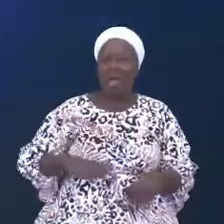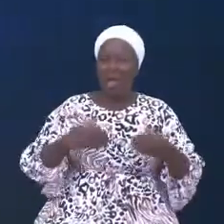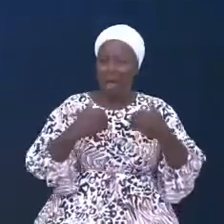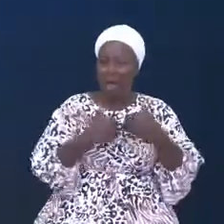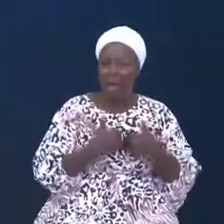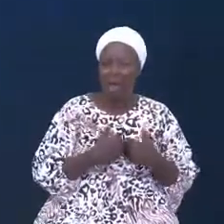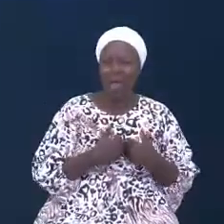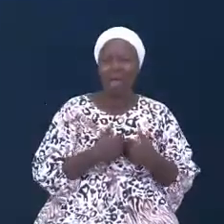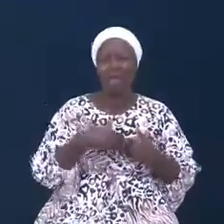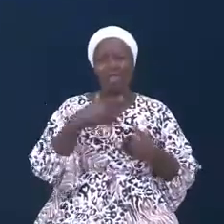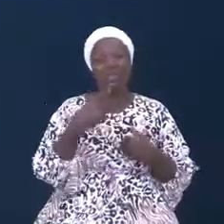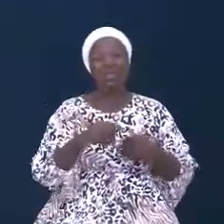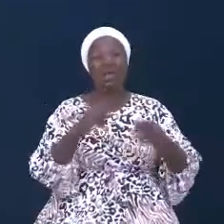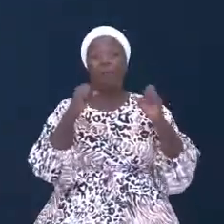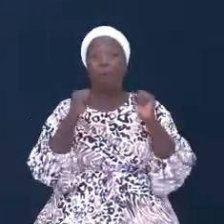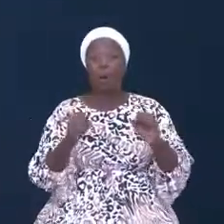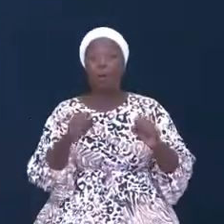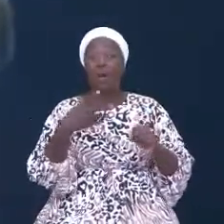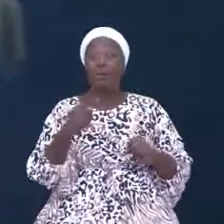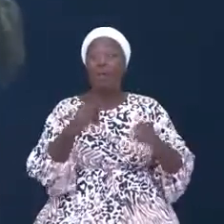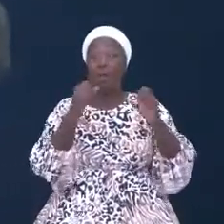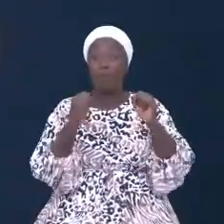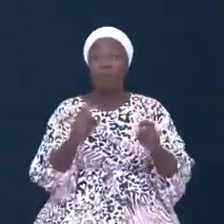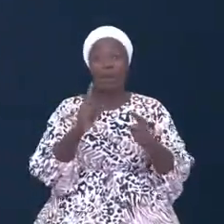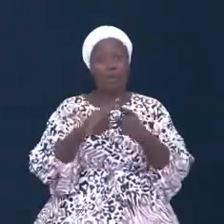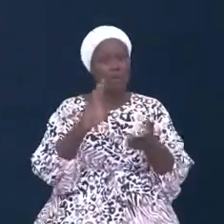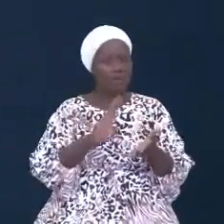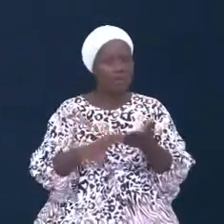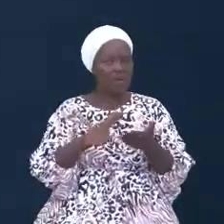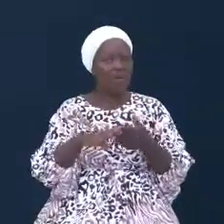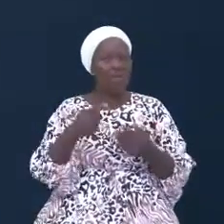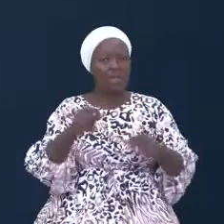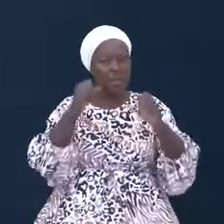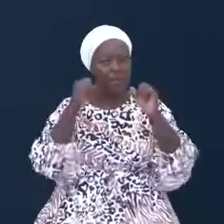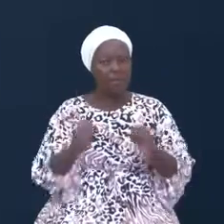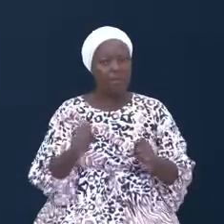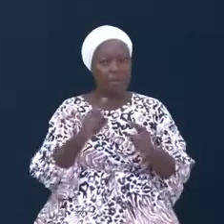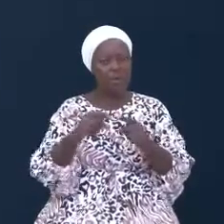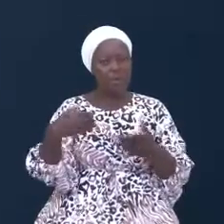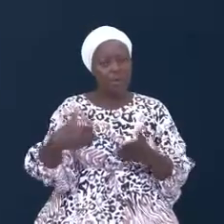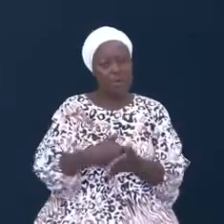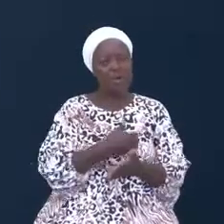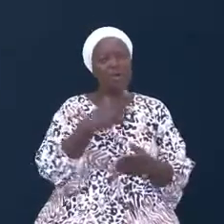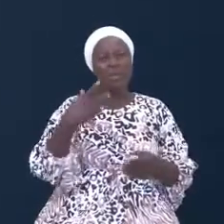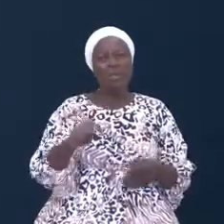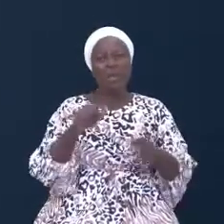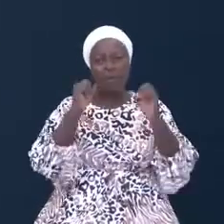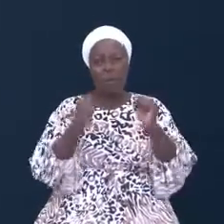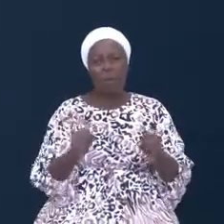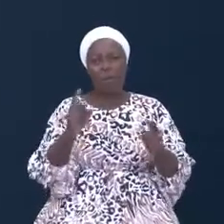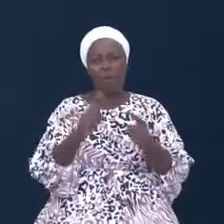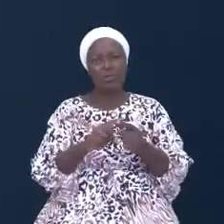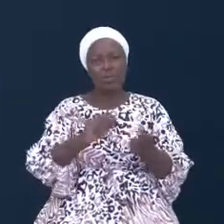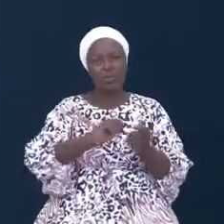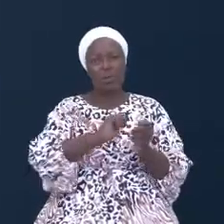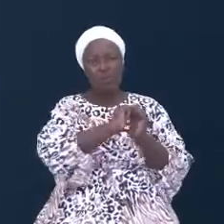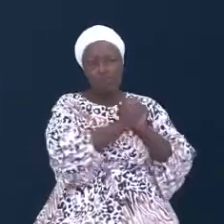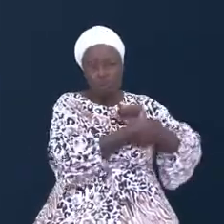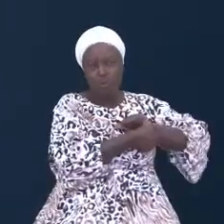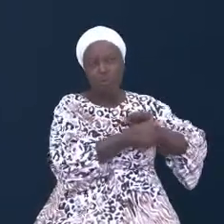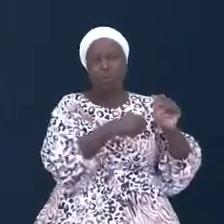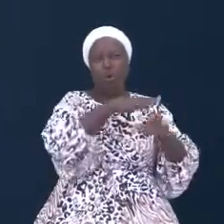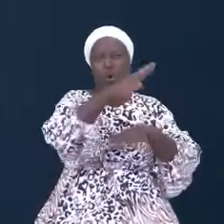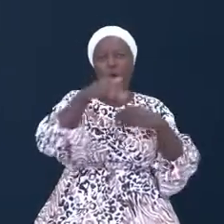has the power to forgive, the power to renew, the power to bruise all